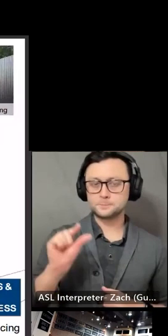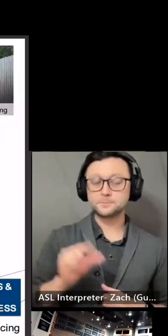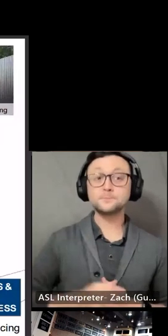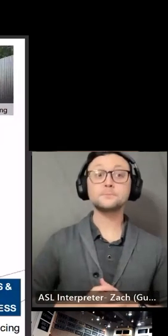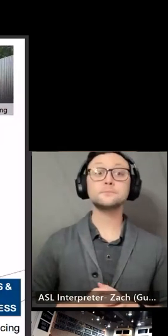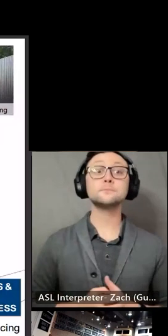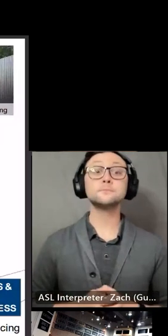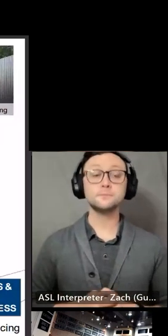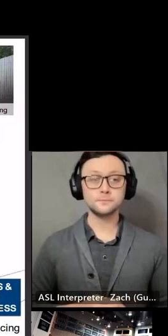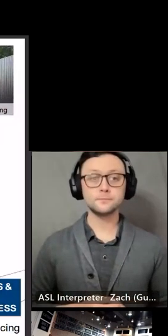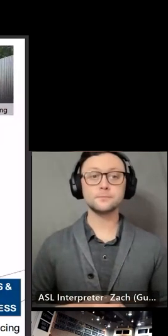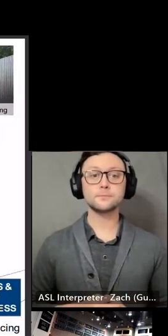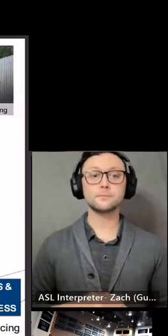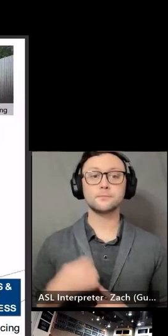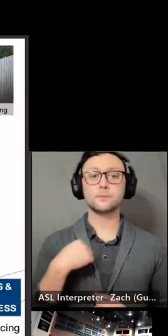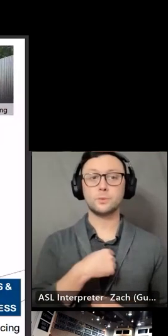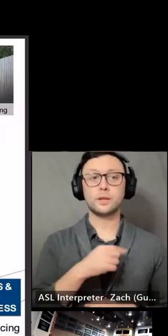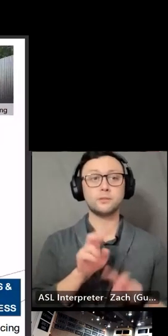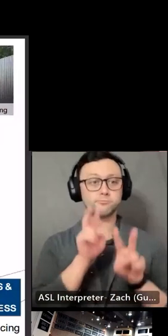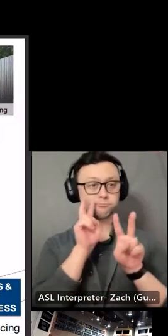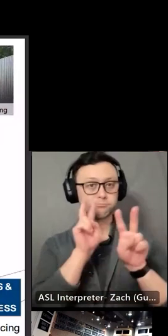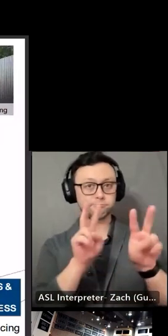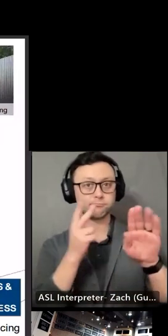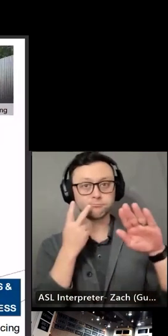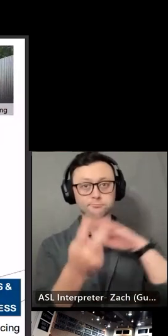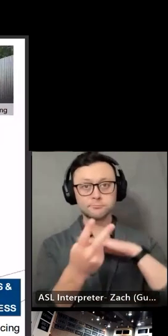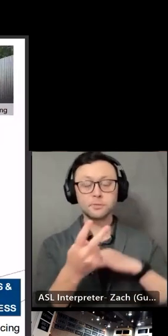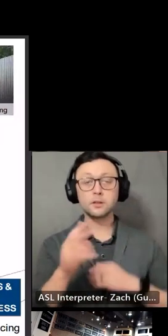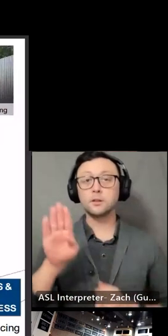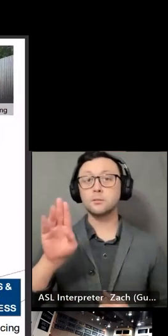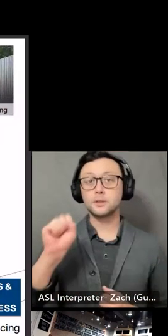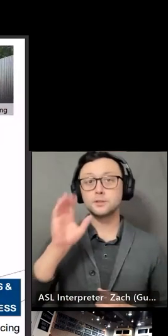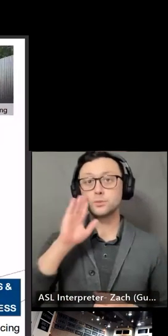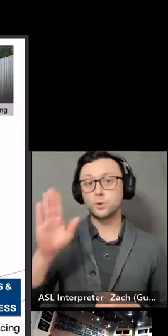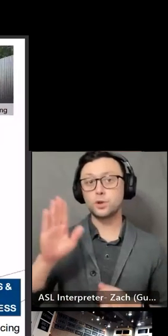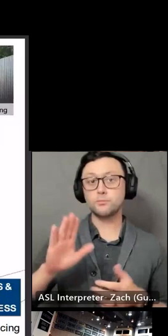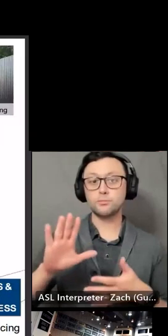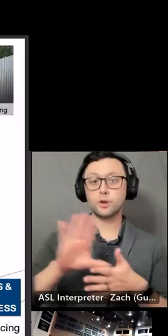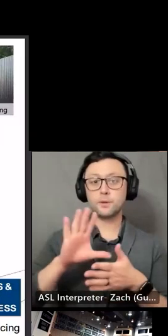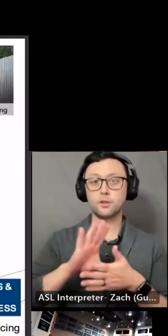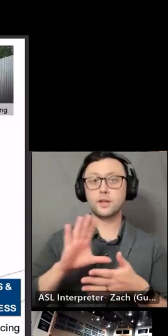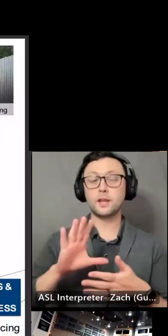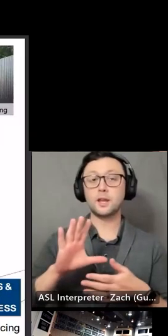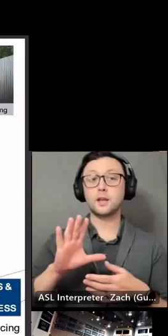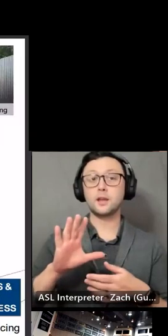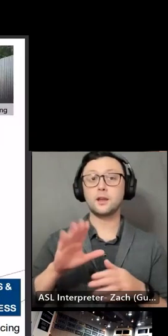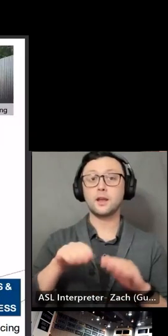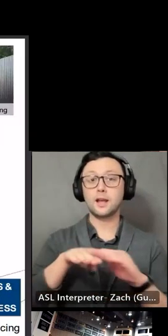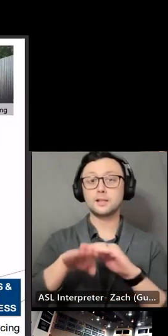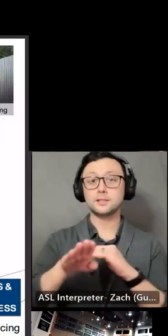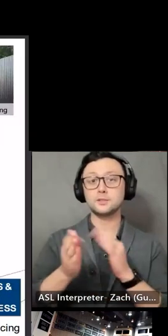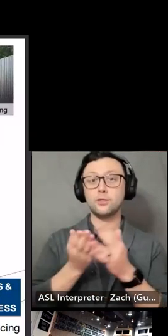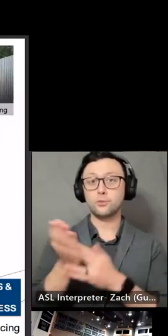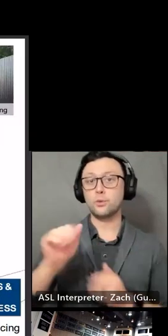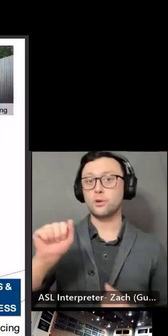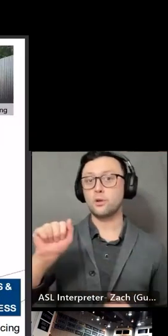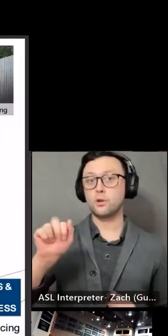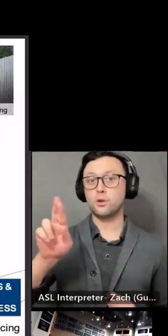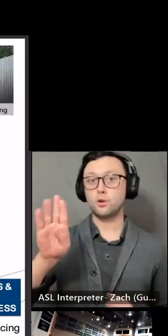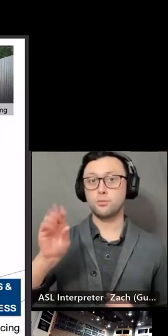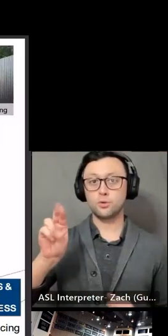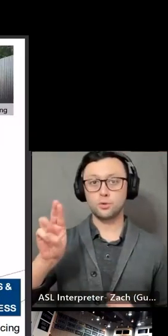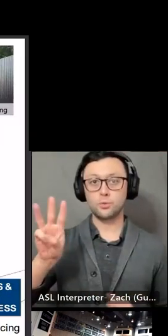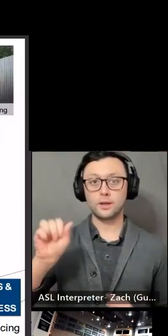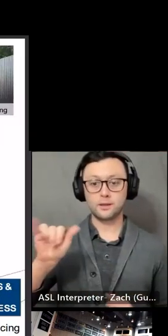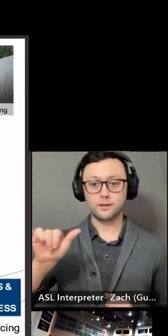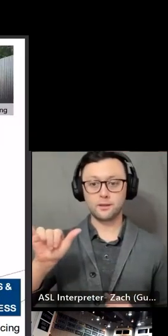we are anticipating that buses would primarily access the site via Arborway, entering and turning right and